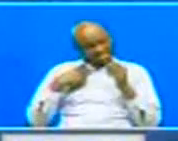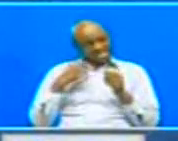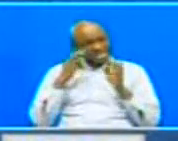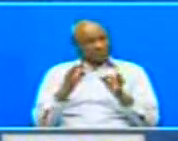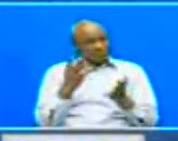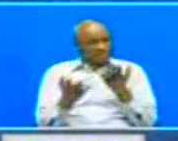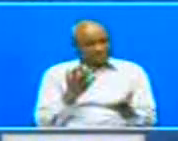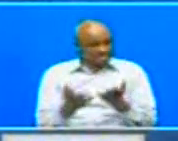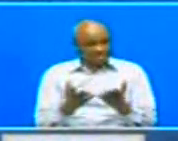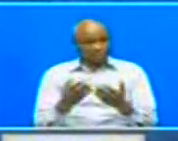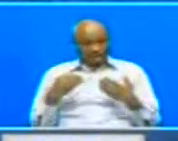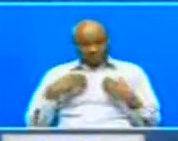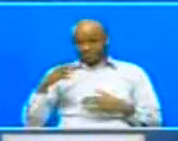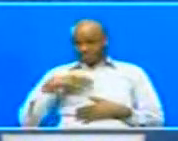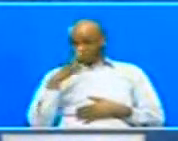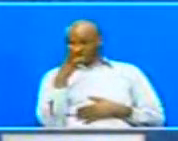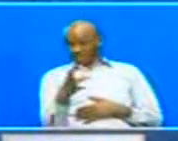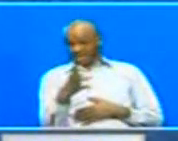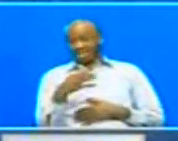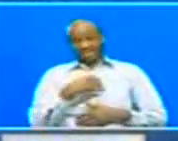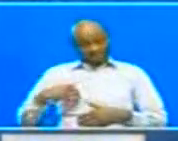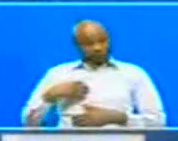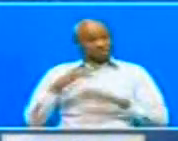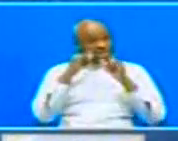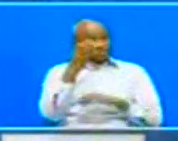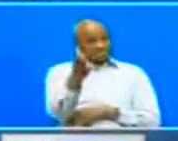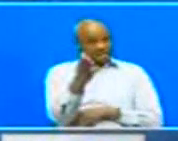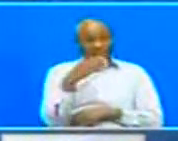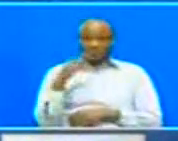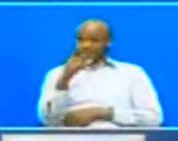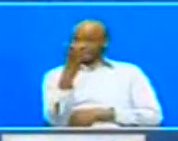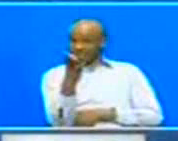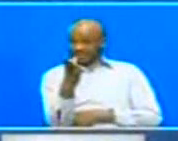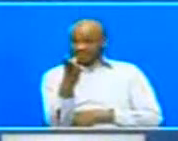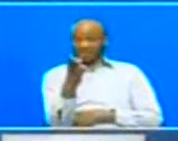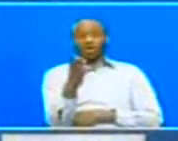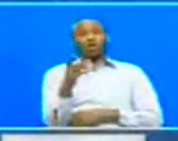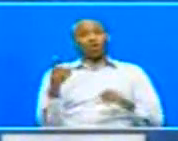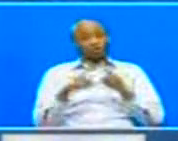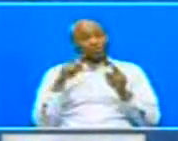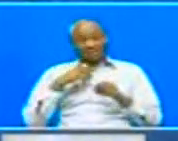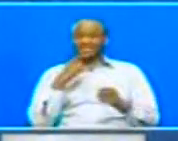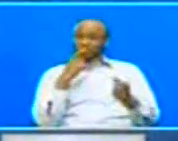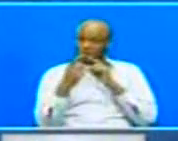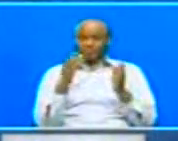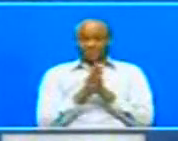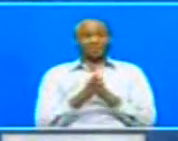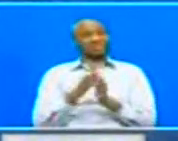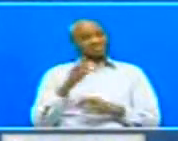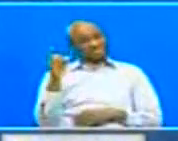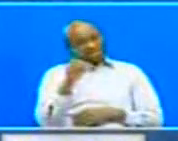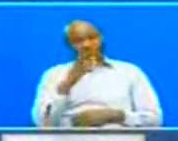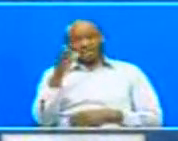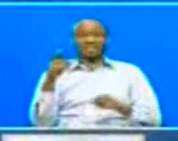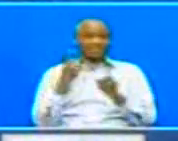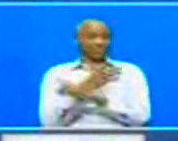every possibility that perhaps there are people within the refugee camps of the Dadaab. But we should also now extend this conversation to the Dadaab refugee camp and